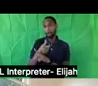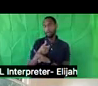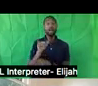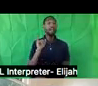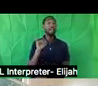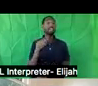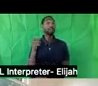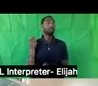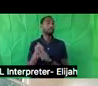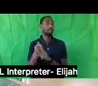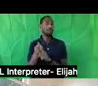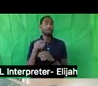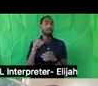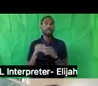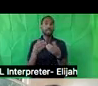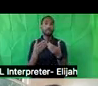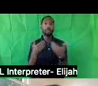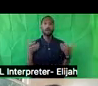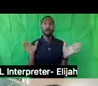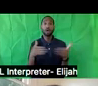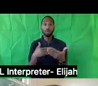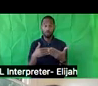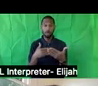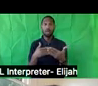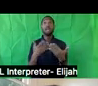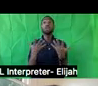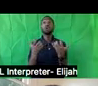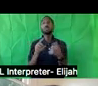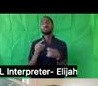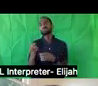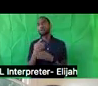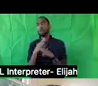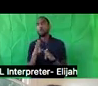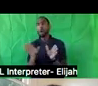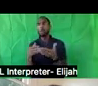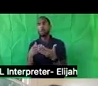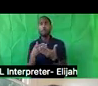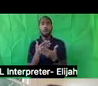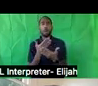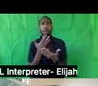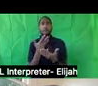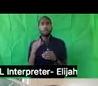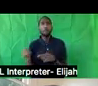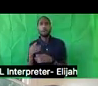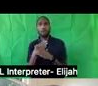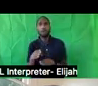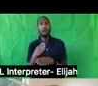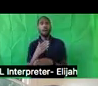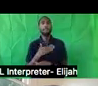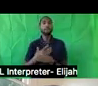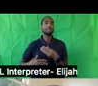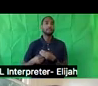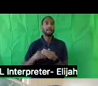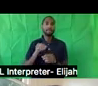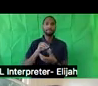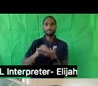in a like a breakout room, but you want to go into a quiet room, if you don't feel up to being in a role play, please add quiet to